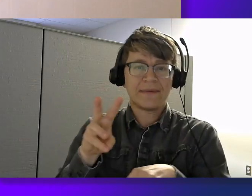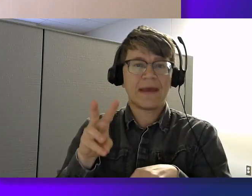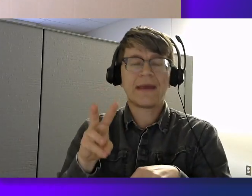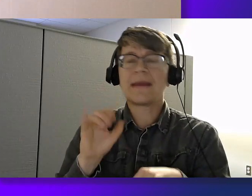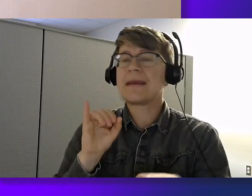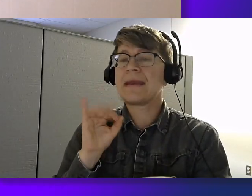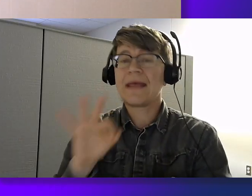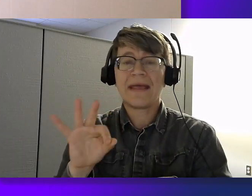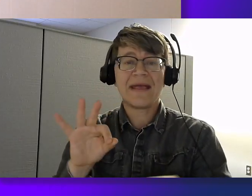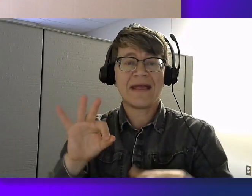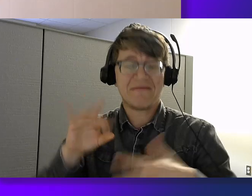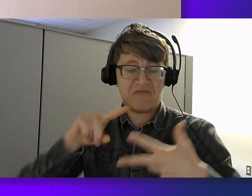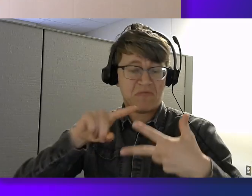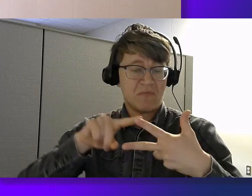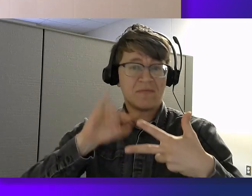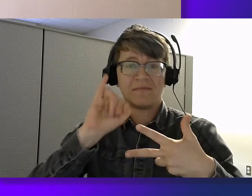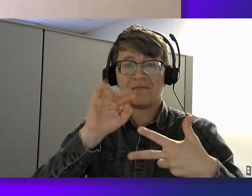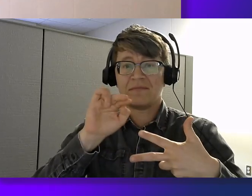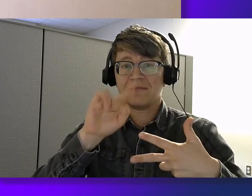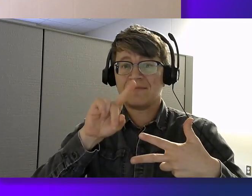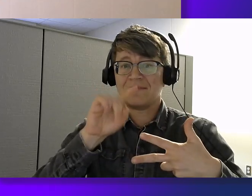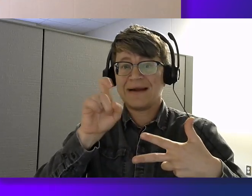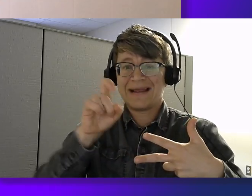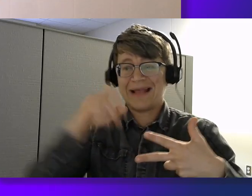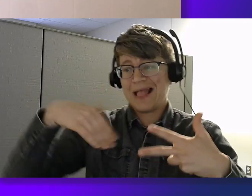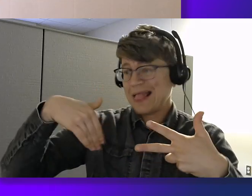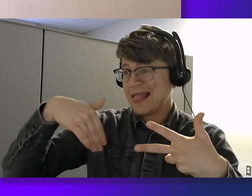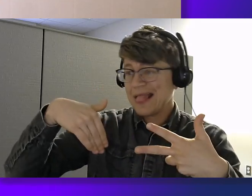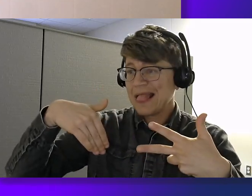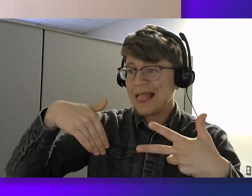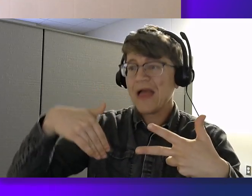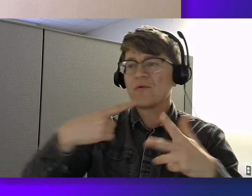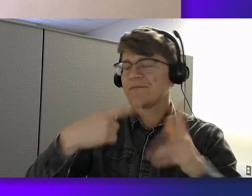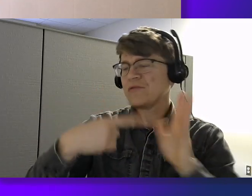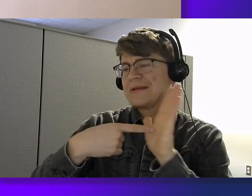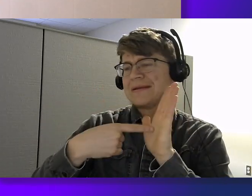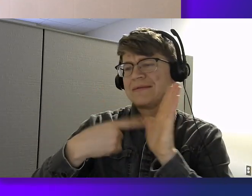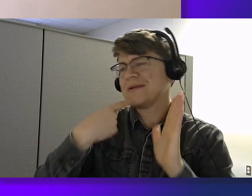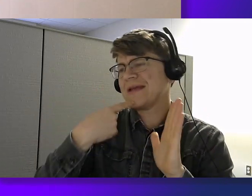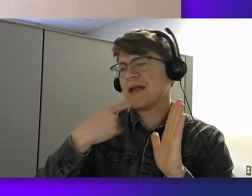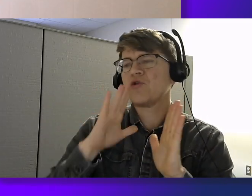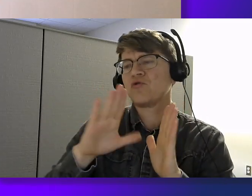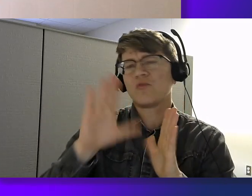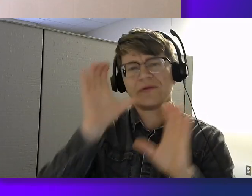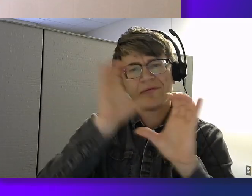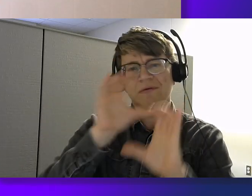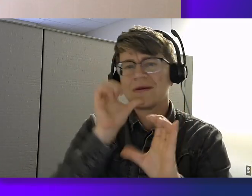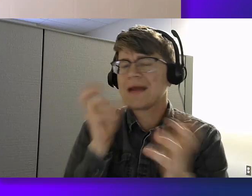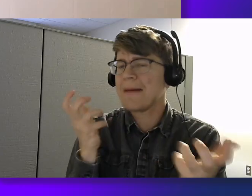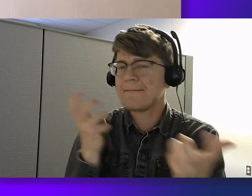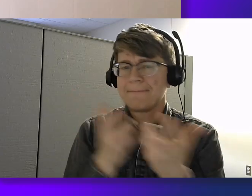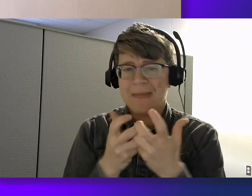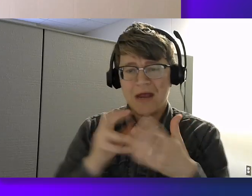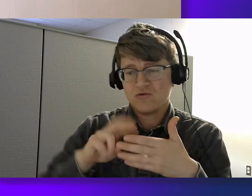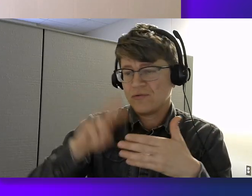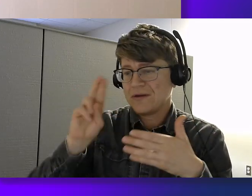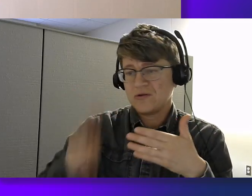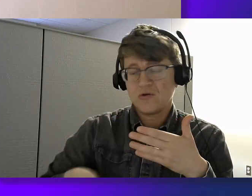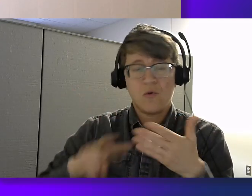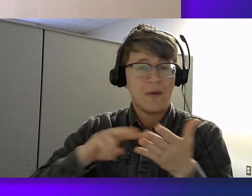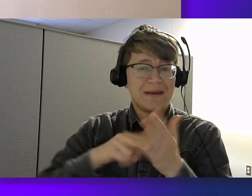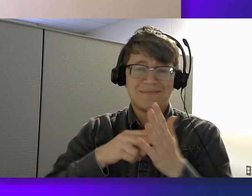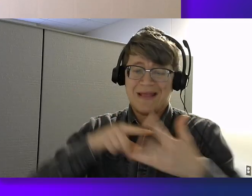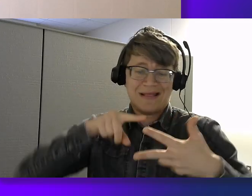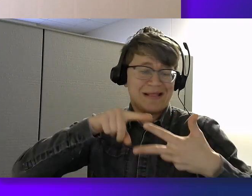for a site, Google will let you know that your search did not match any results. If no content is found, your next step should be to create a